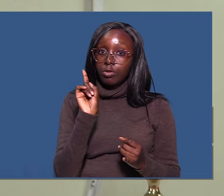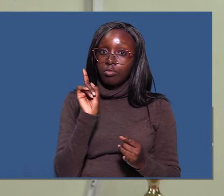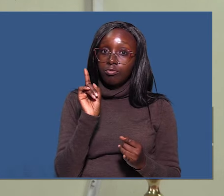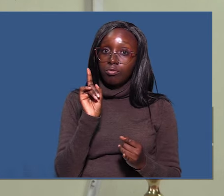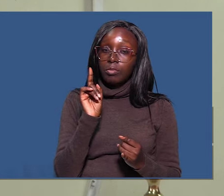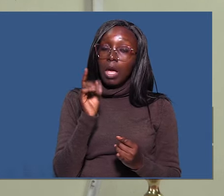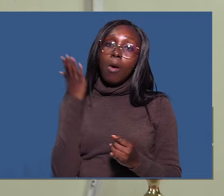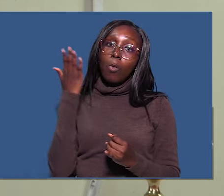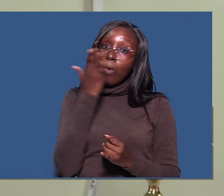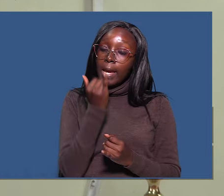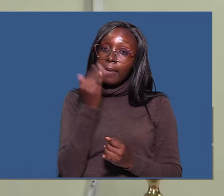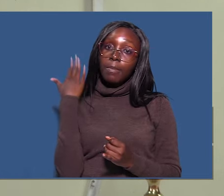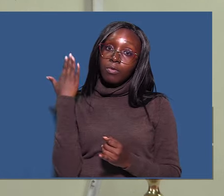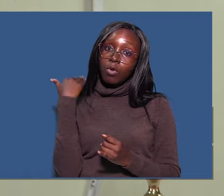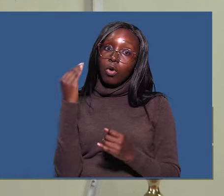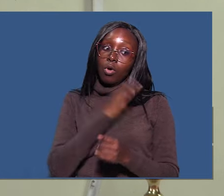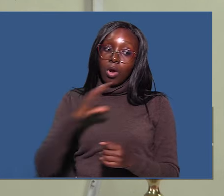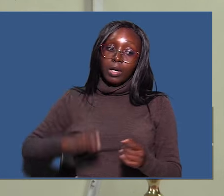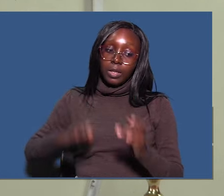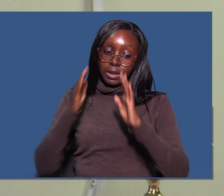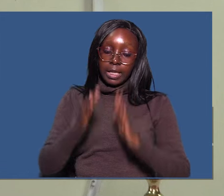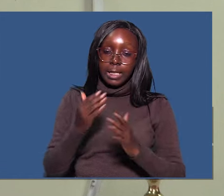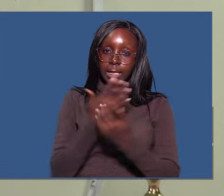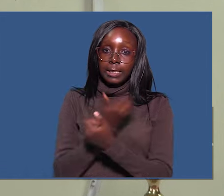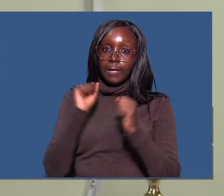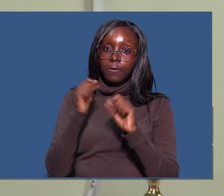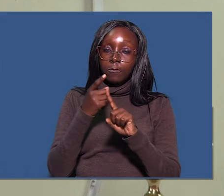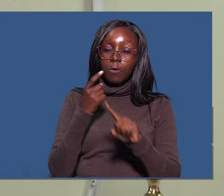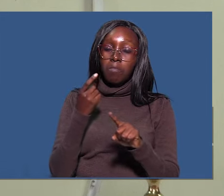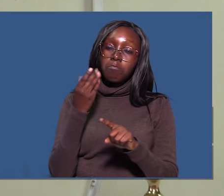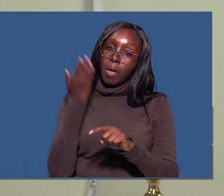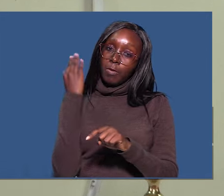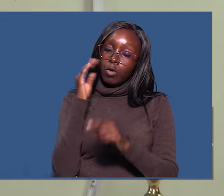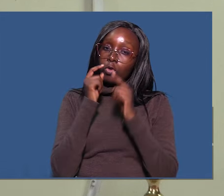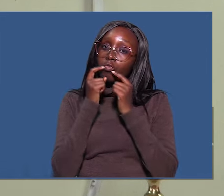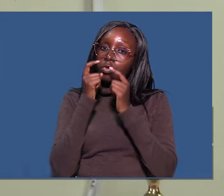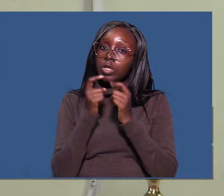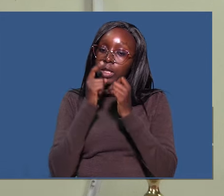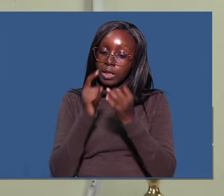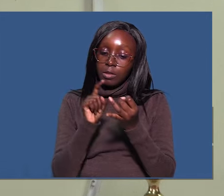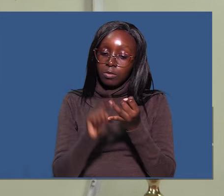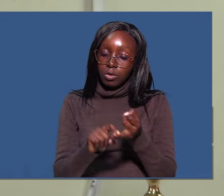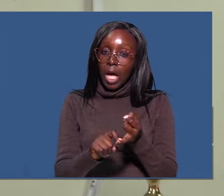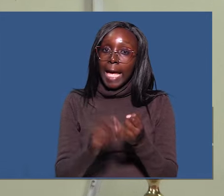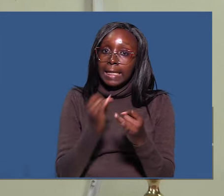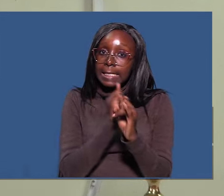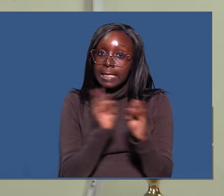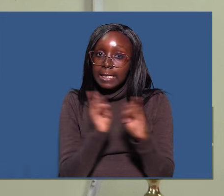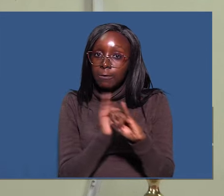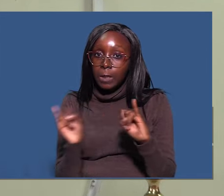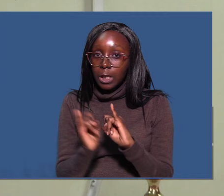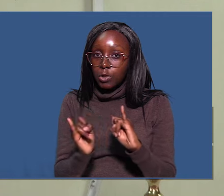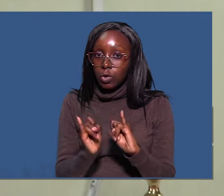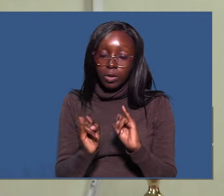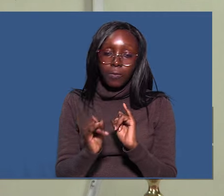that Christians have been saved from the guilt and penalty of sin. Then there is sanctification, which is present, that Christians